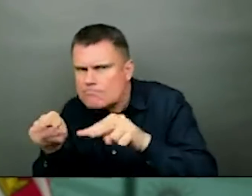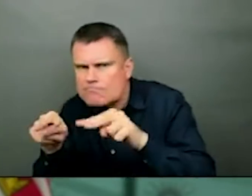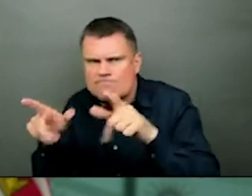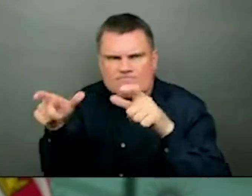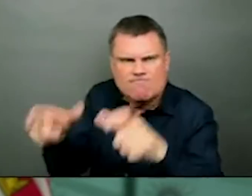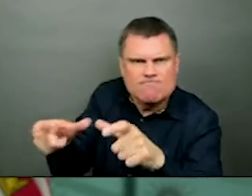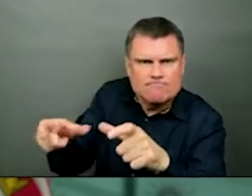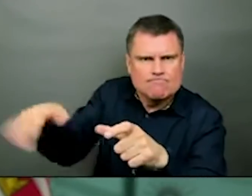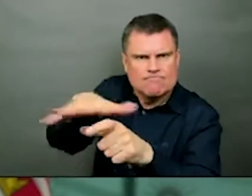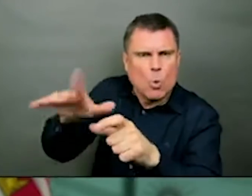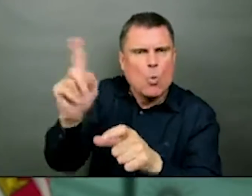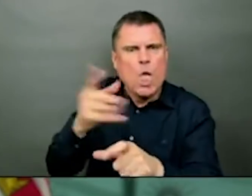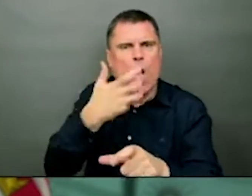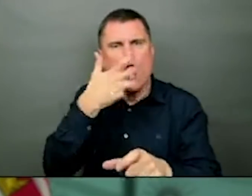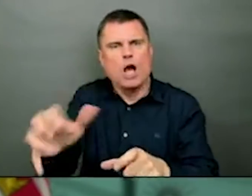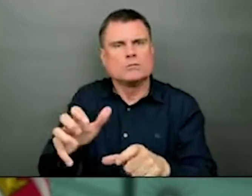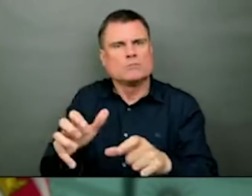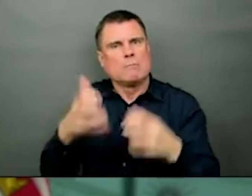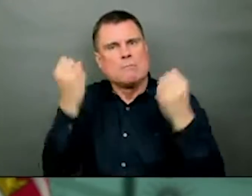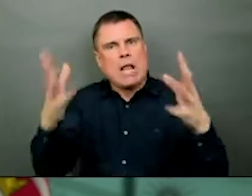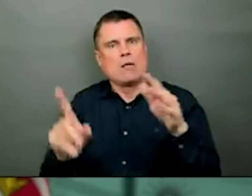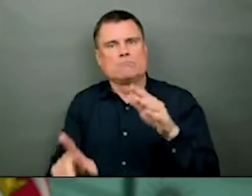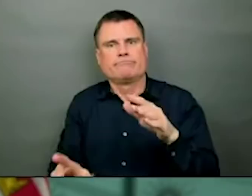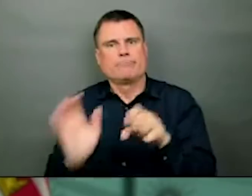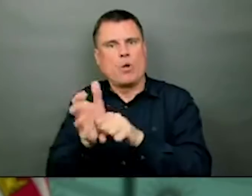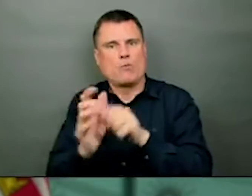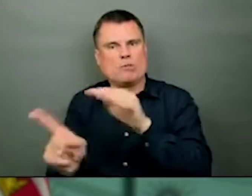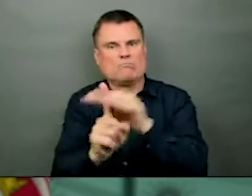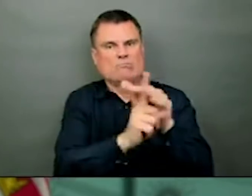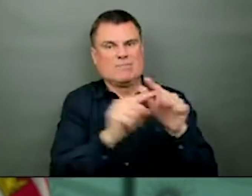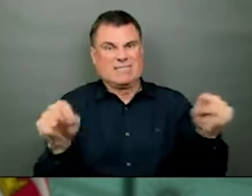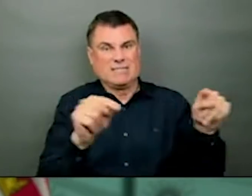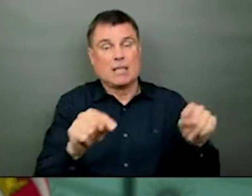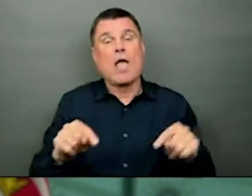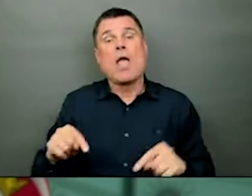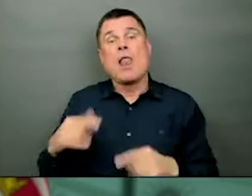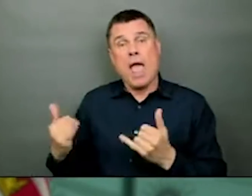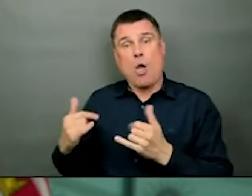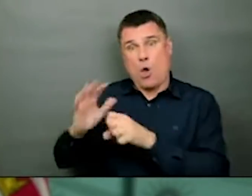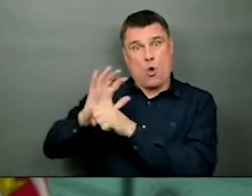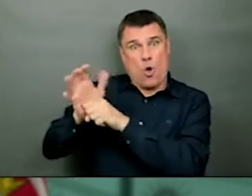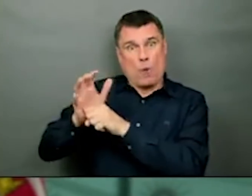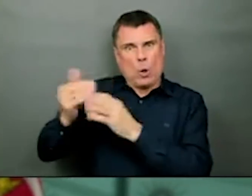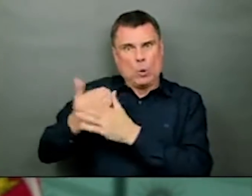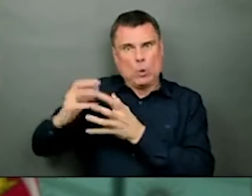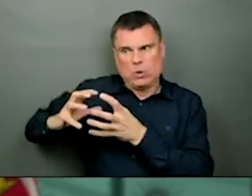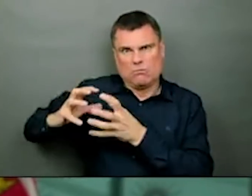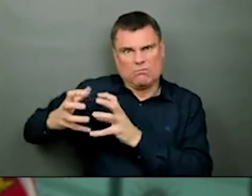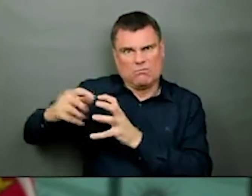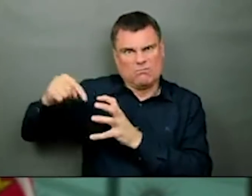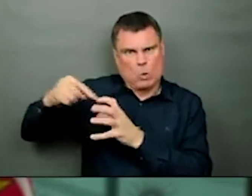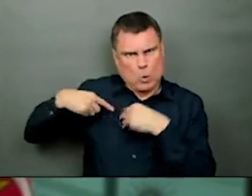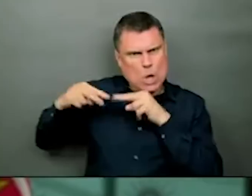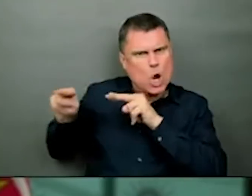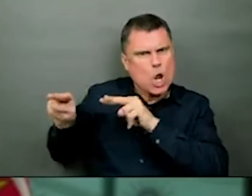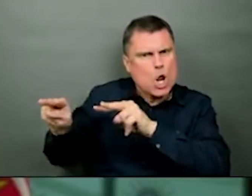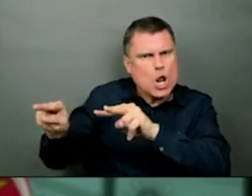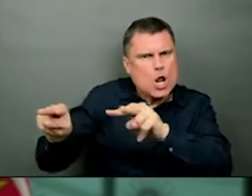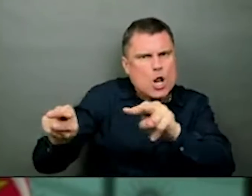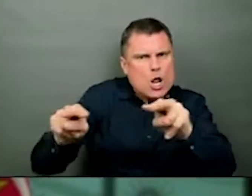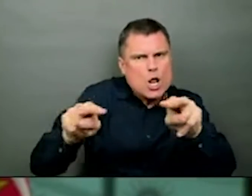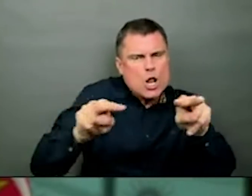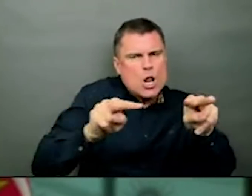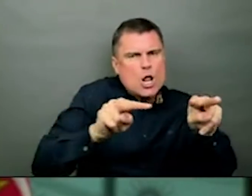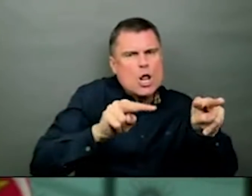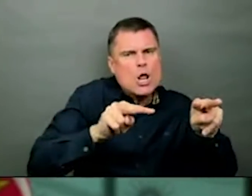indication from the behavior of the variants that we need to do anything that is different.